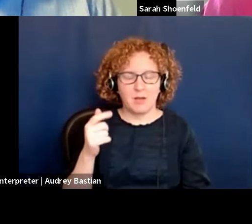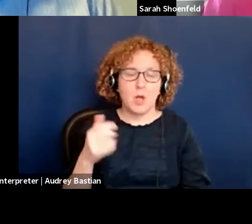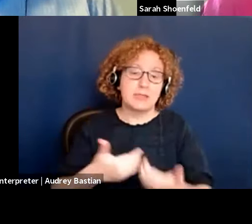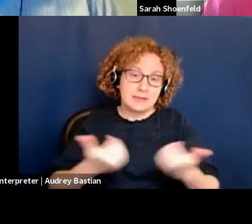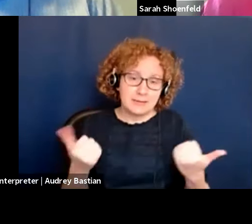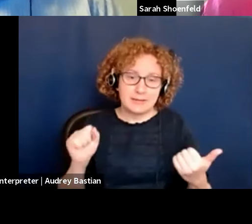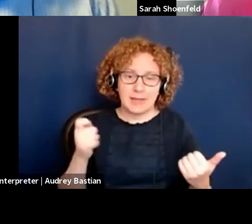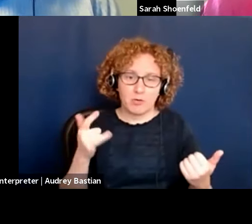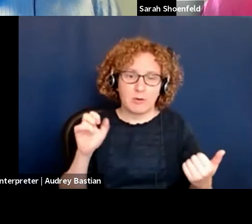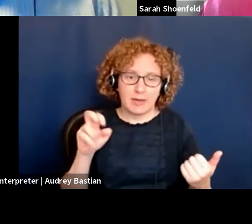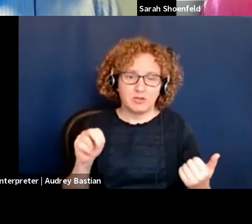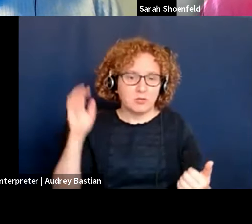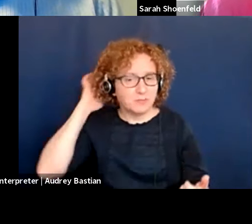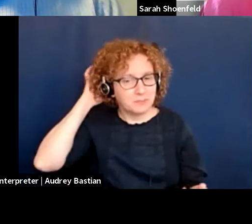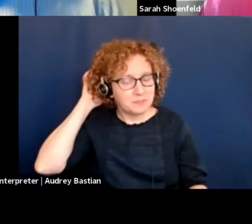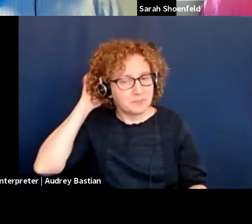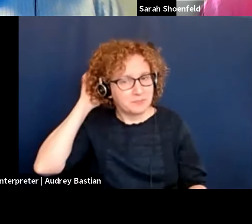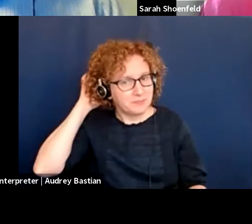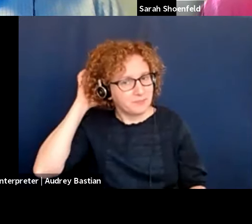I'm so great to hear from you.